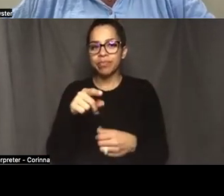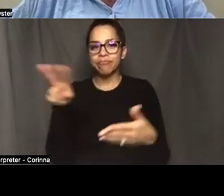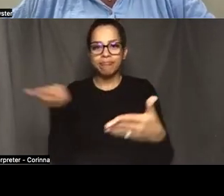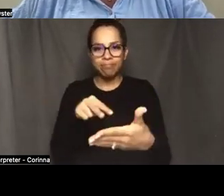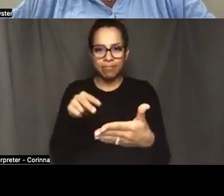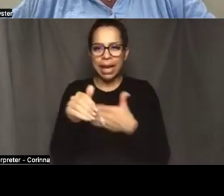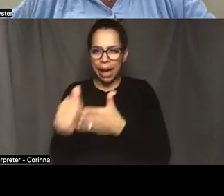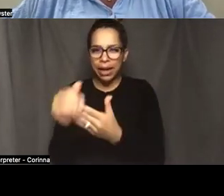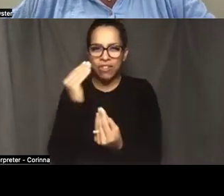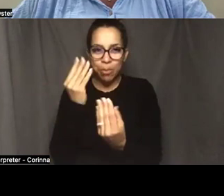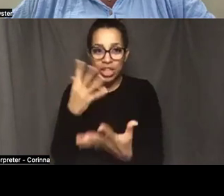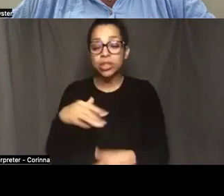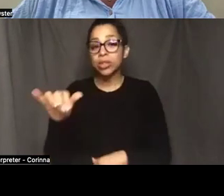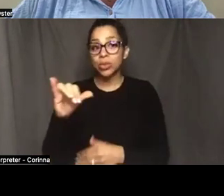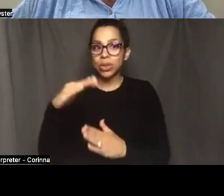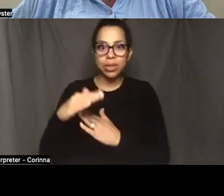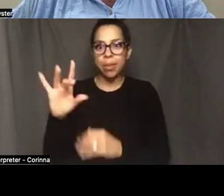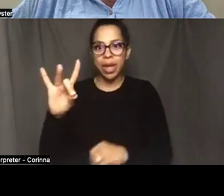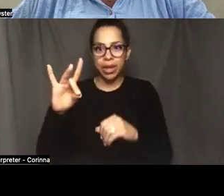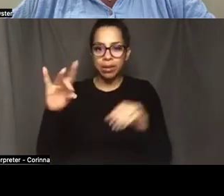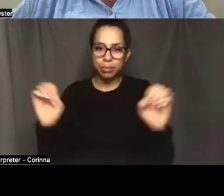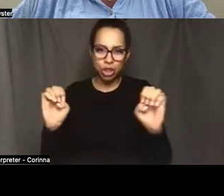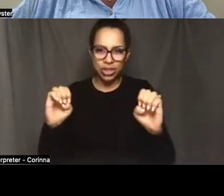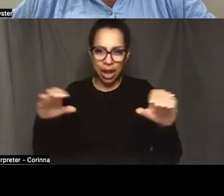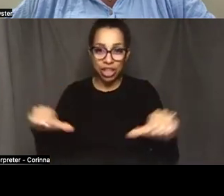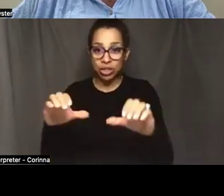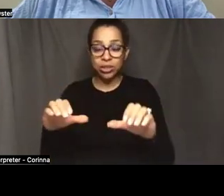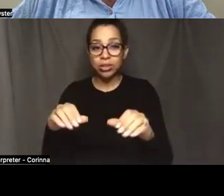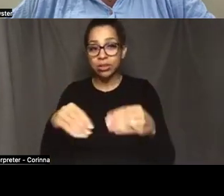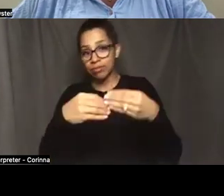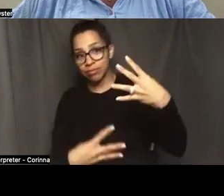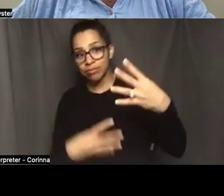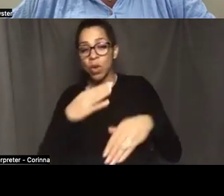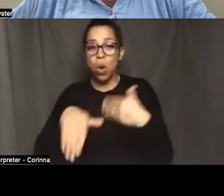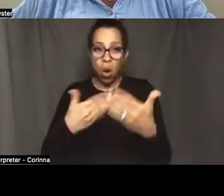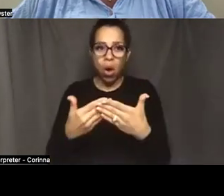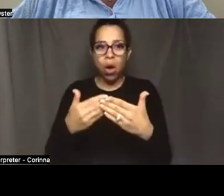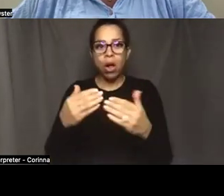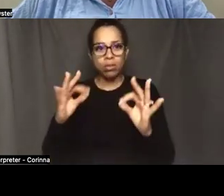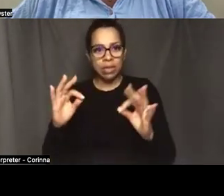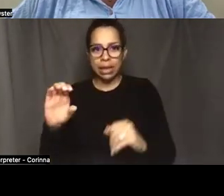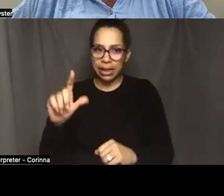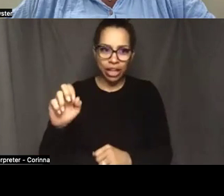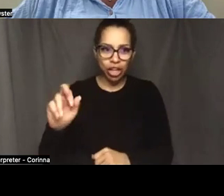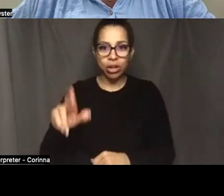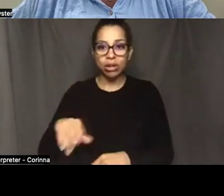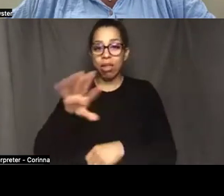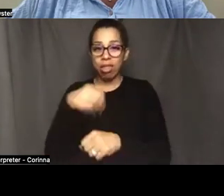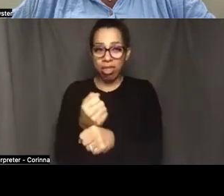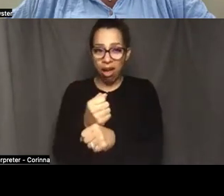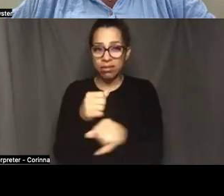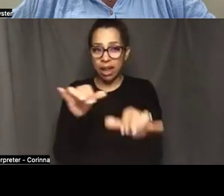8 emergency actions. So those include all clear, the lockdown, secure campus, shelter